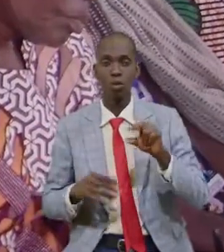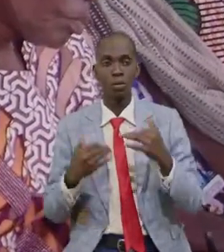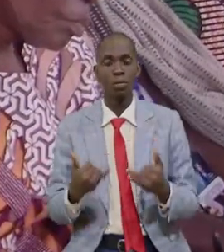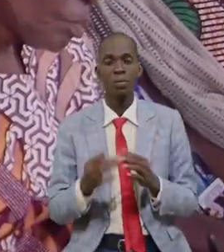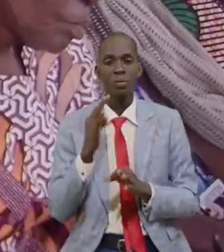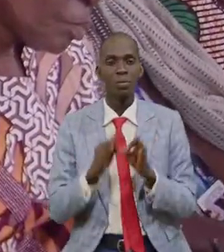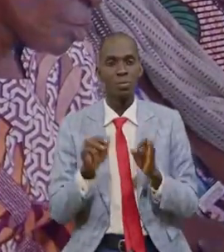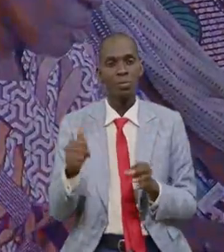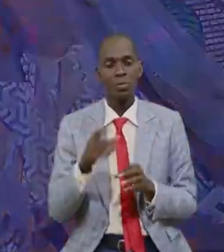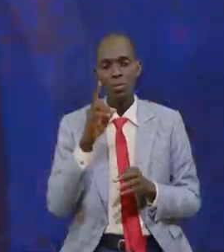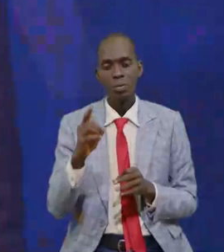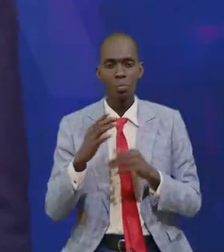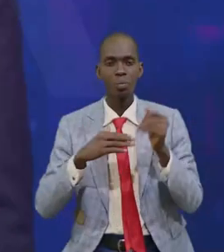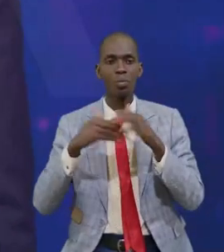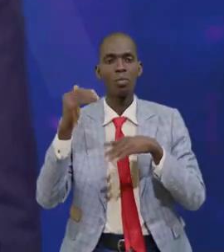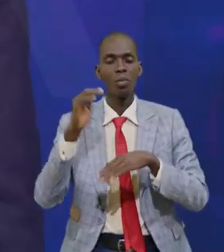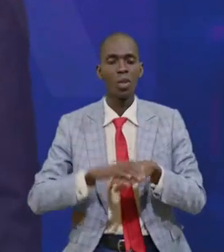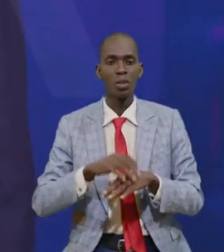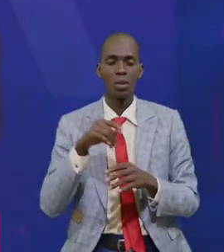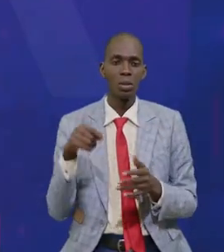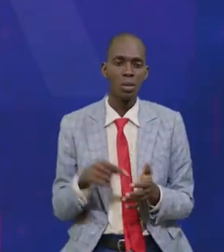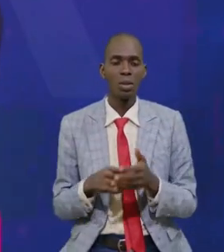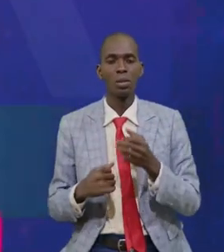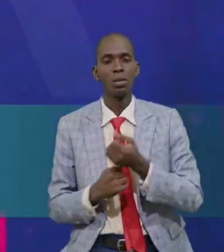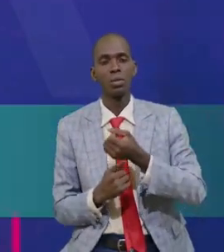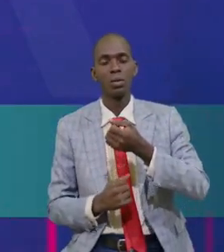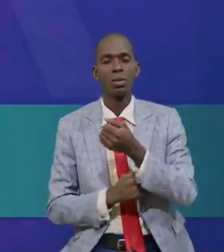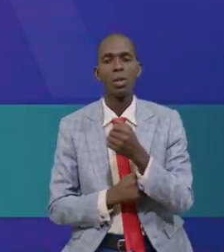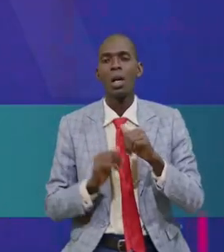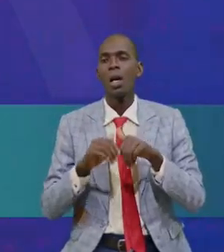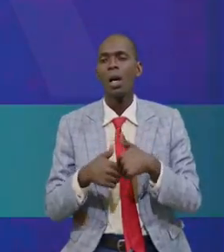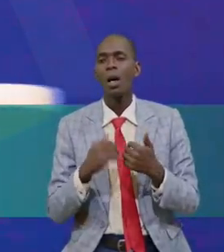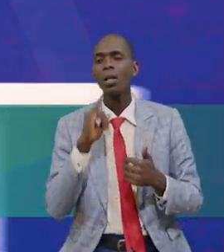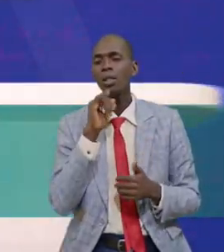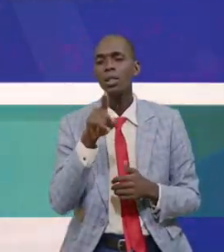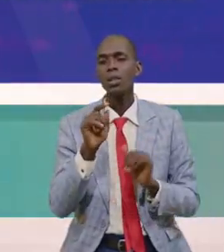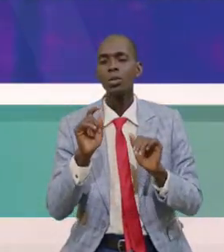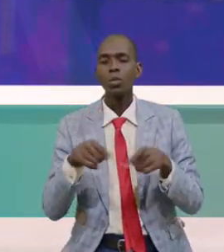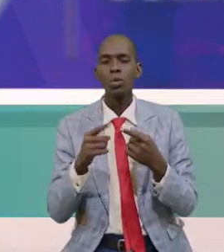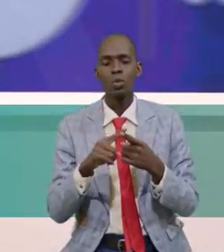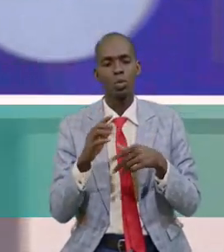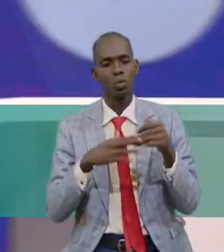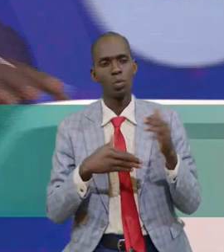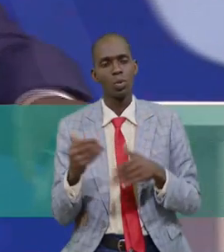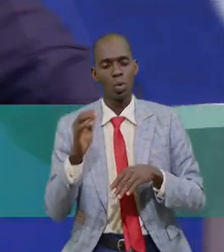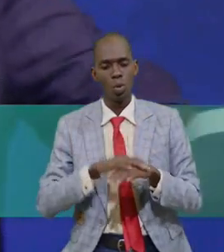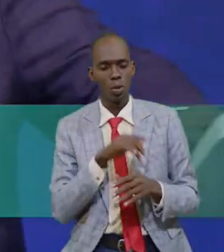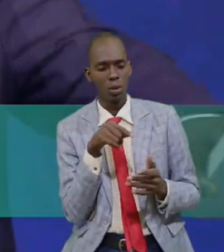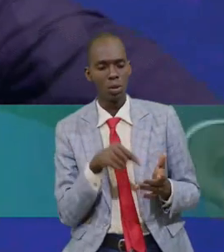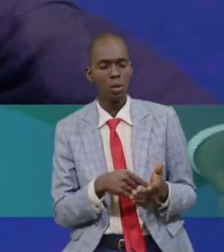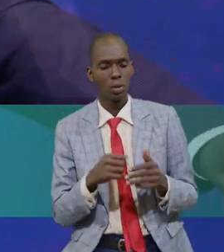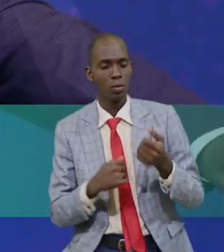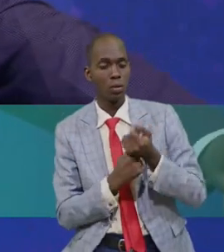build upon this foundation. How is he going to build upon the foundation? Is doing